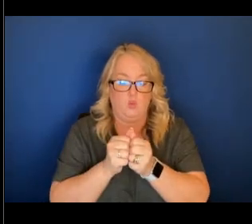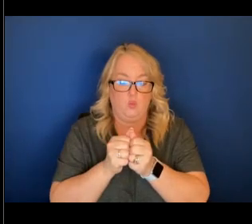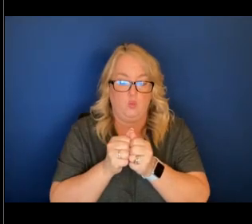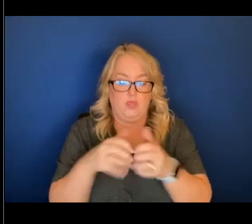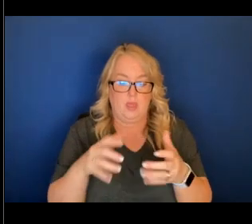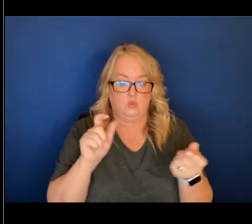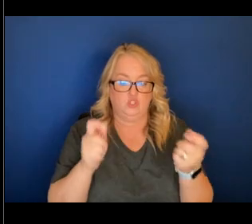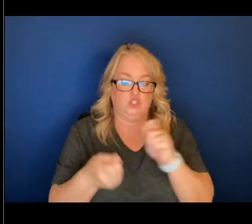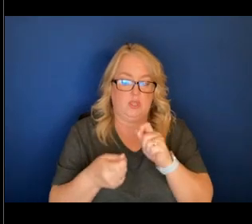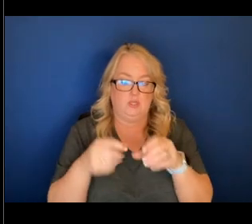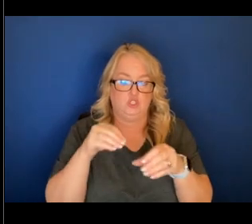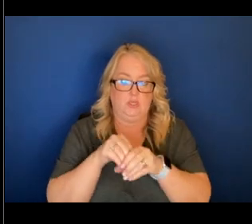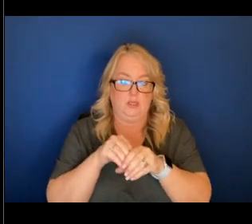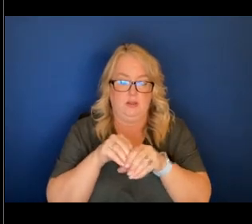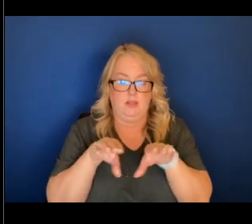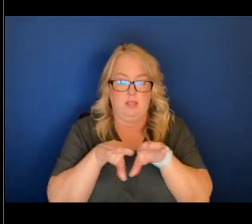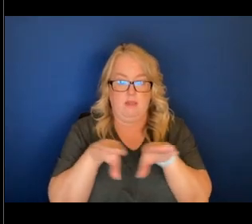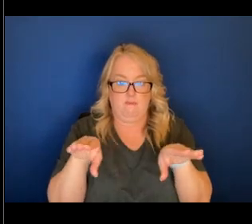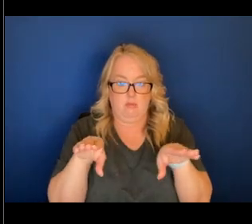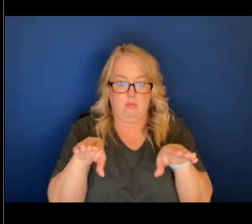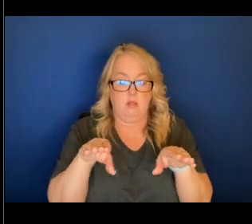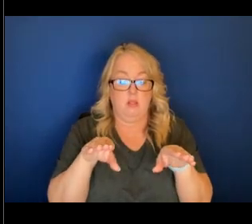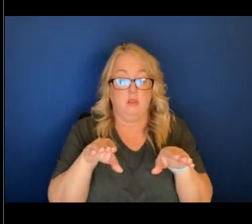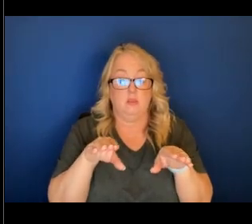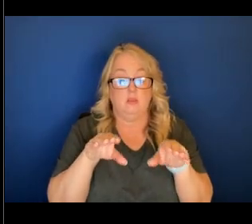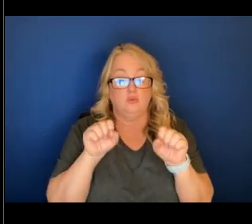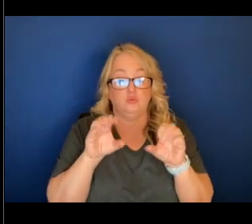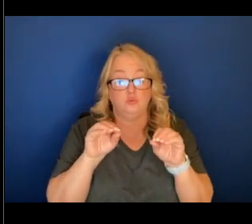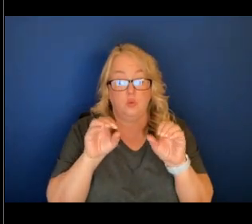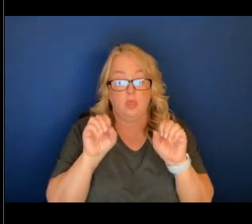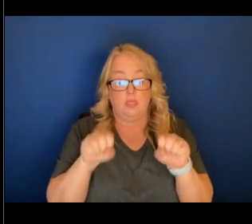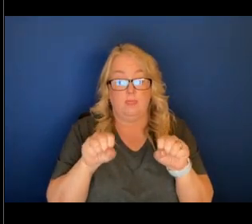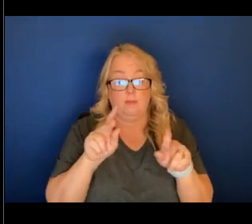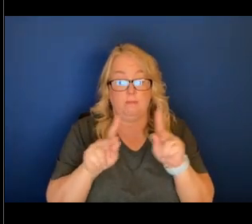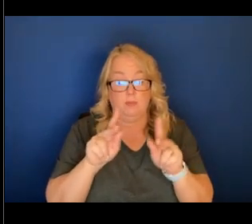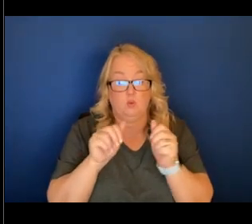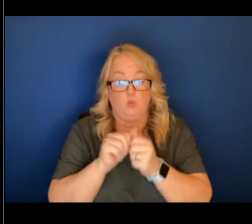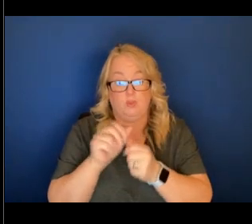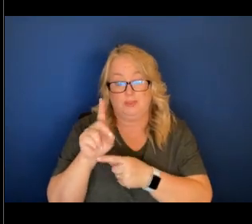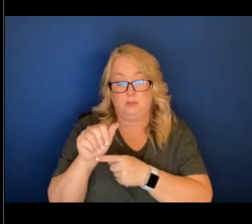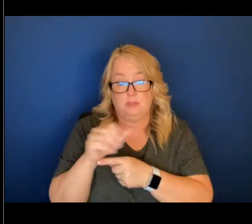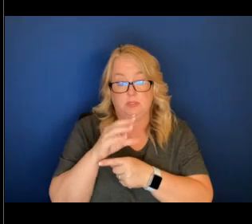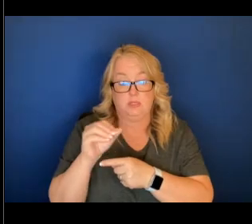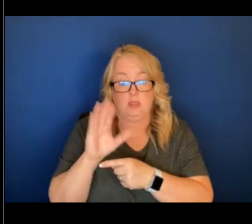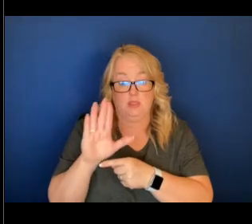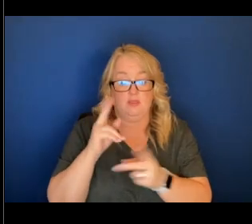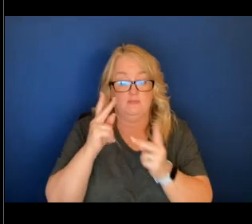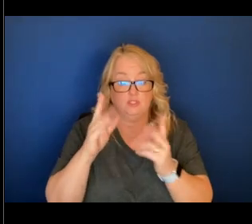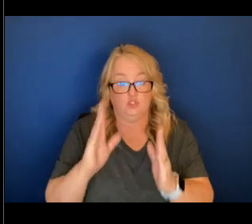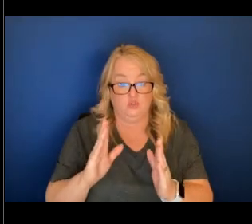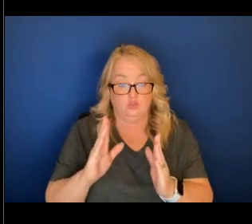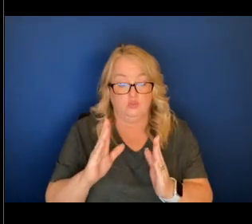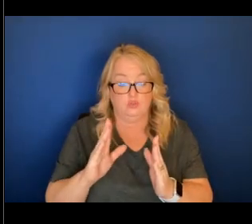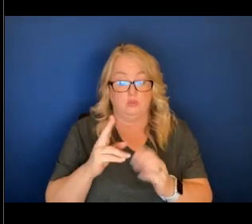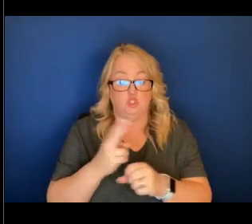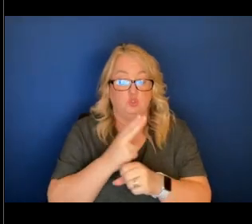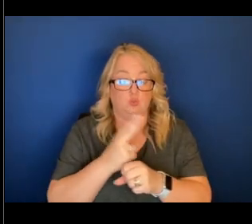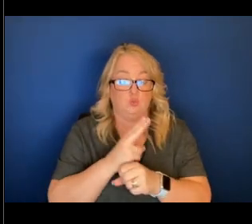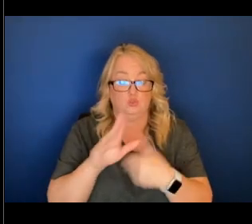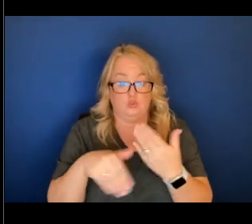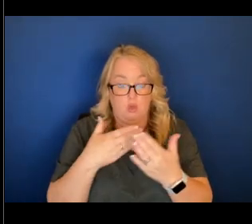This makes it possible for residents with disabilities and their guests with disabilities to use